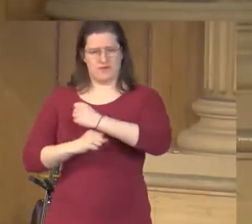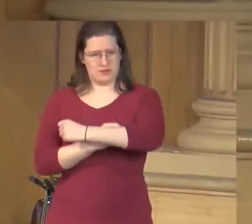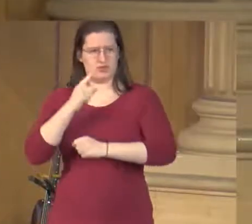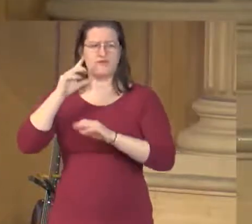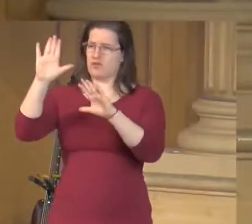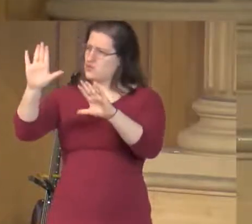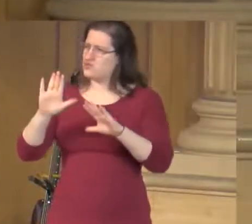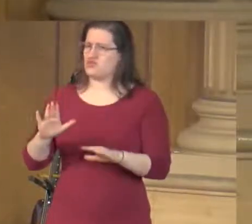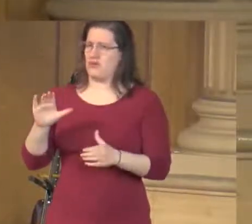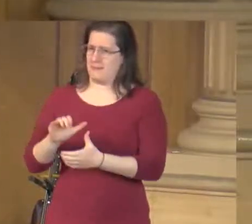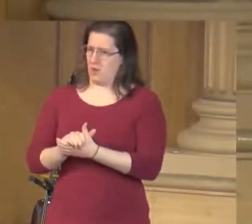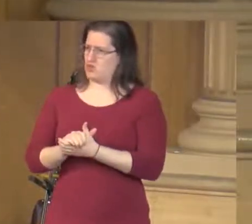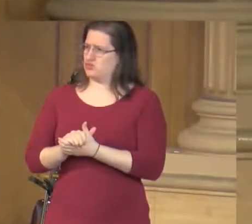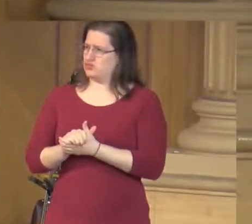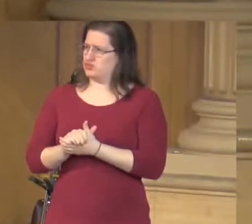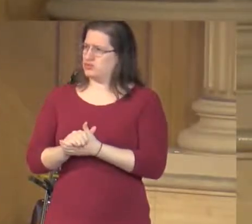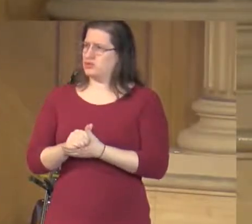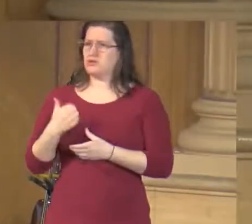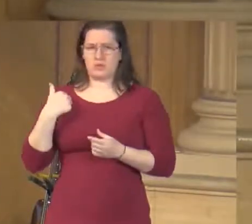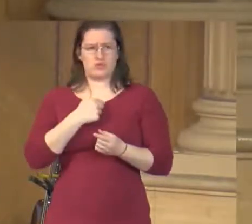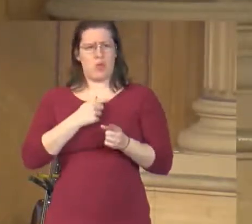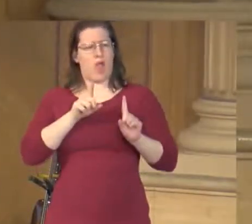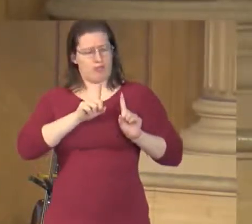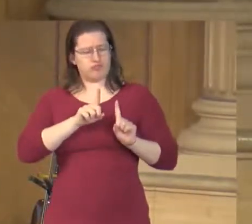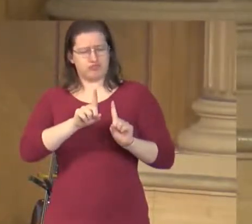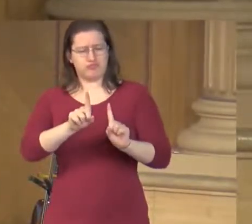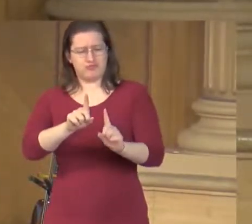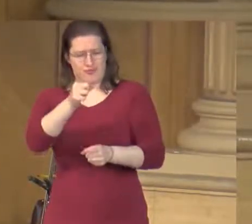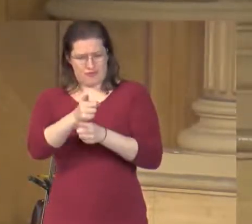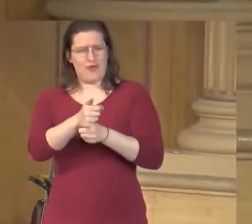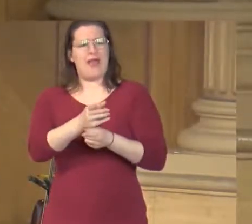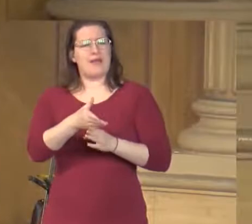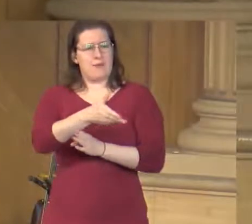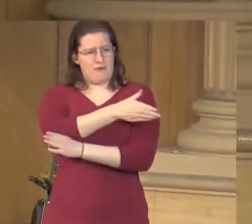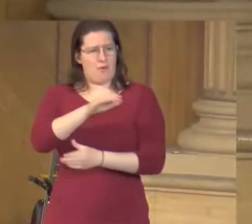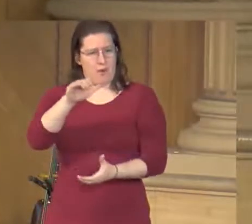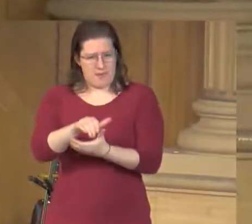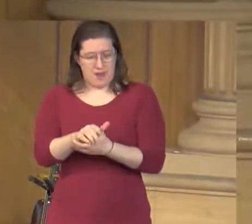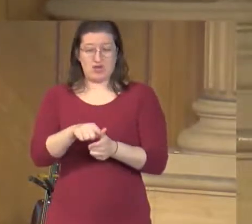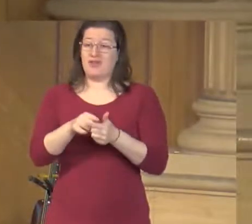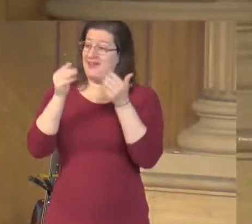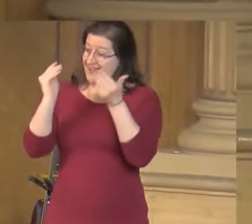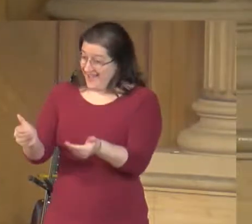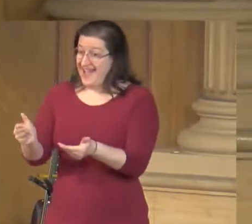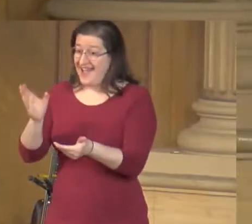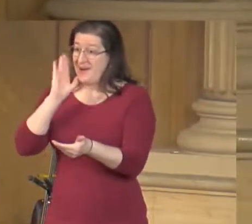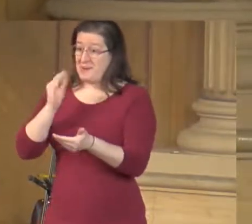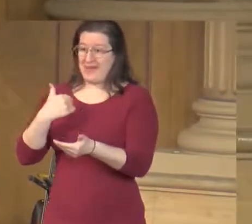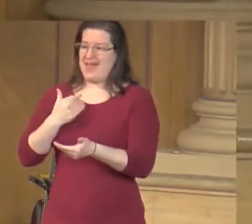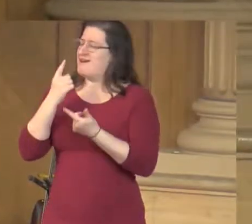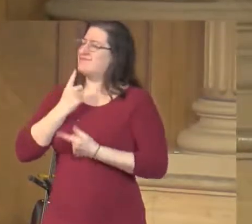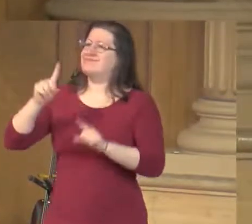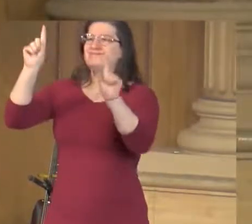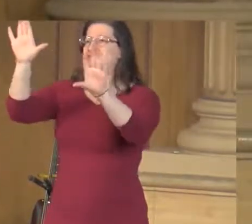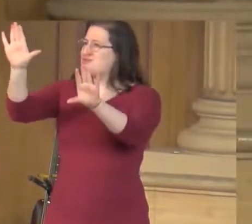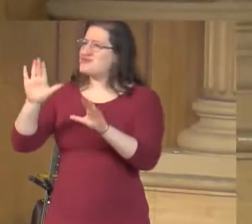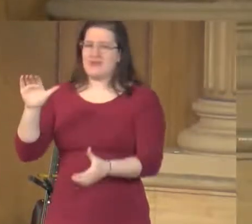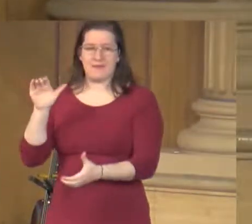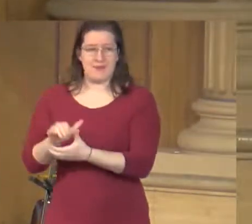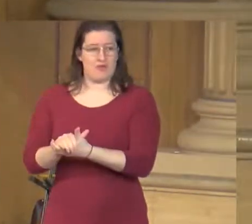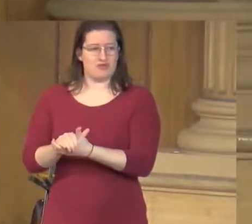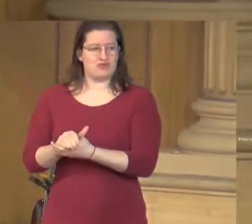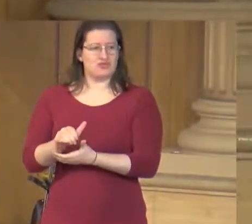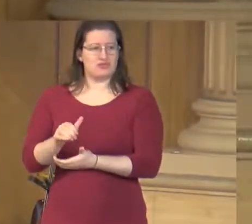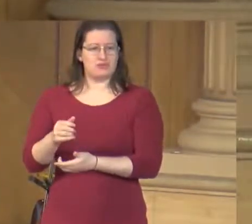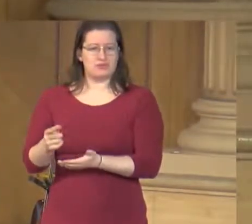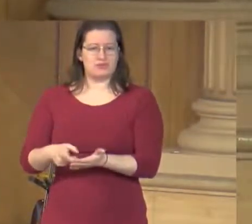have that expectation that because we did things right, it'll pay off in a great marriage. But then sometimes you get married and the marriage is